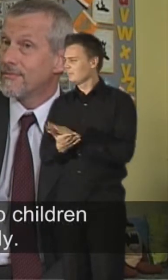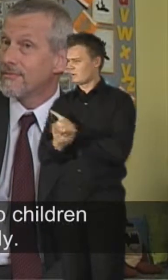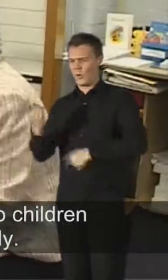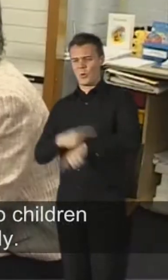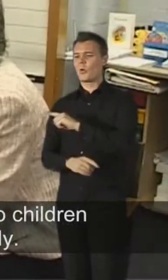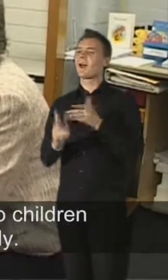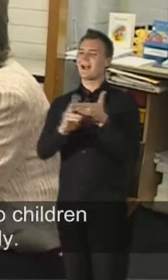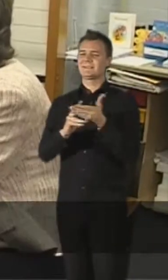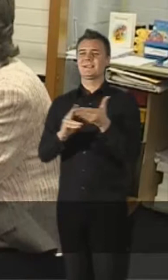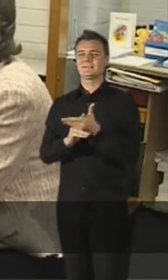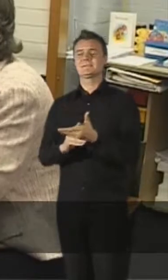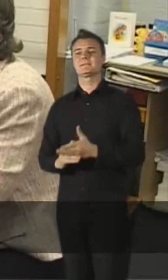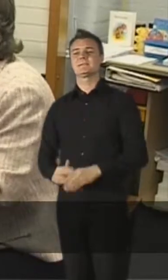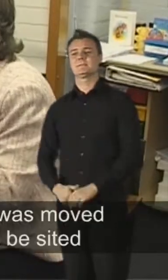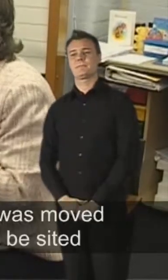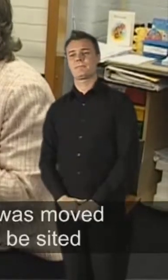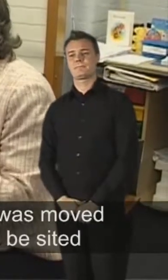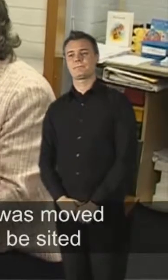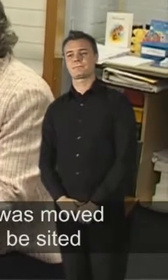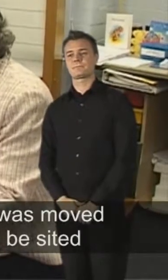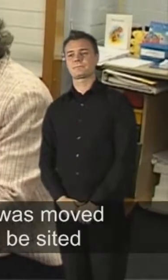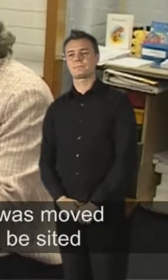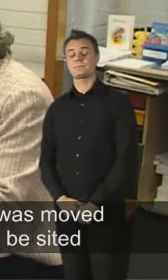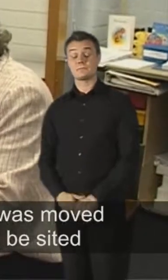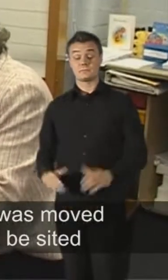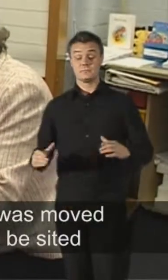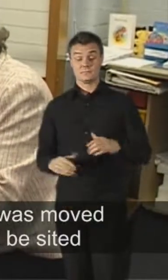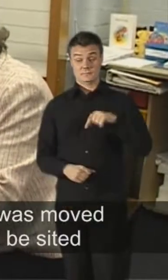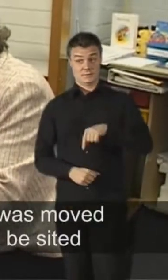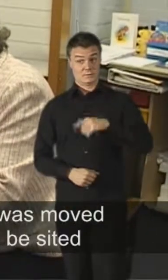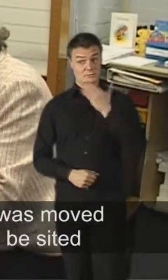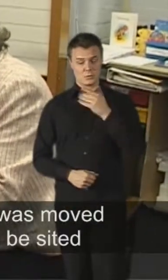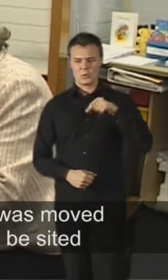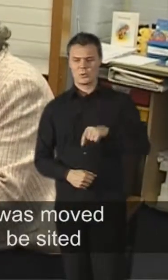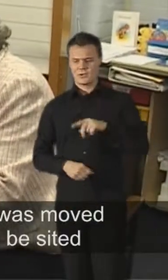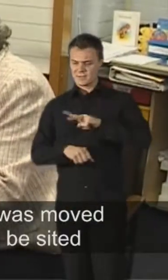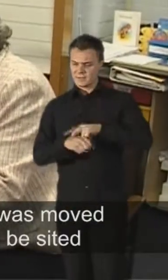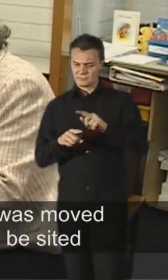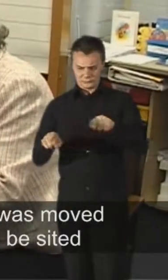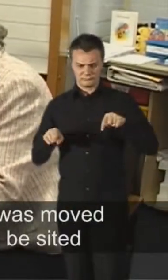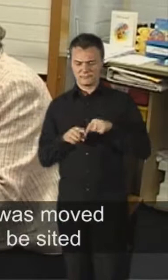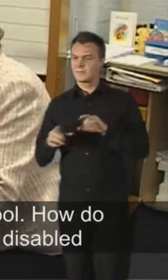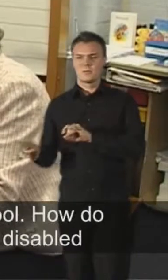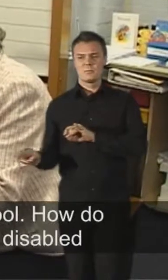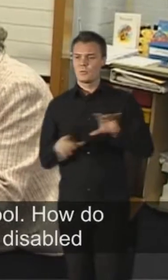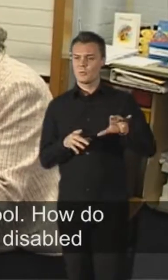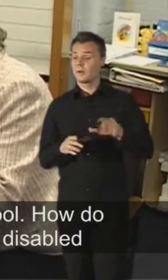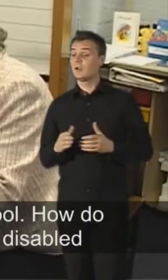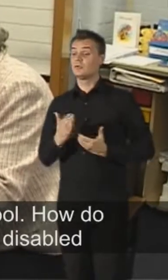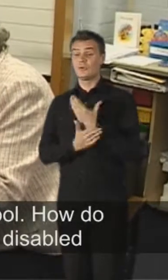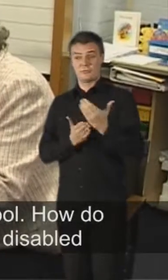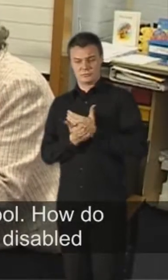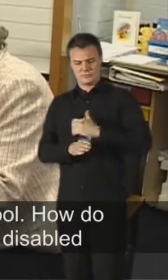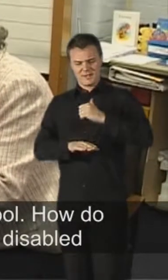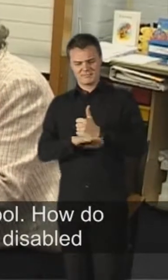along, as there was previously. At St John Vianney's, the staff room was moved so that the new resource base could be sited centrally and at the